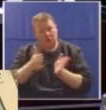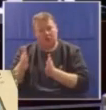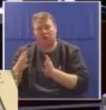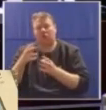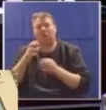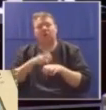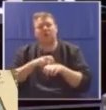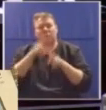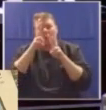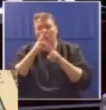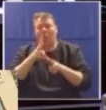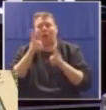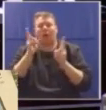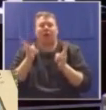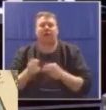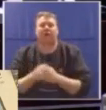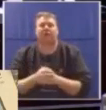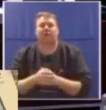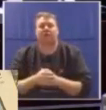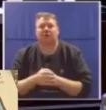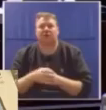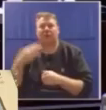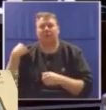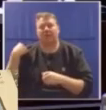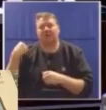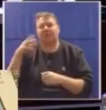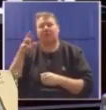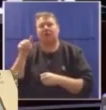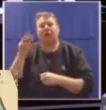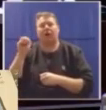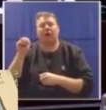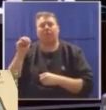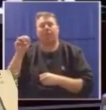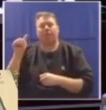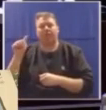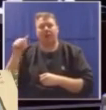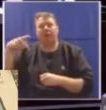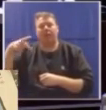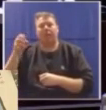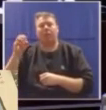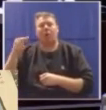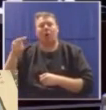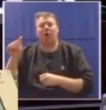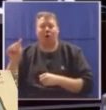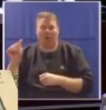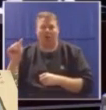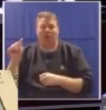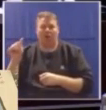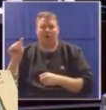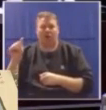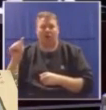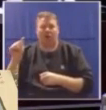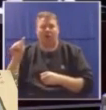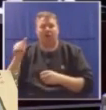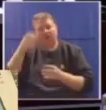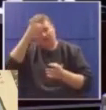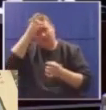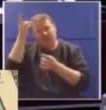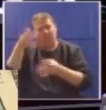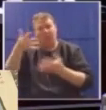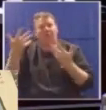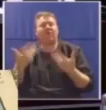relooked. And Minister Ramokgopa has come up with a very convincing story, which is now